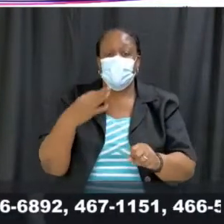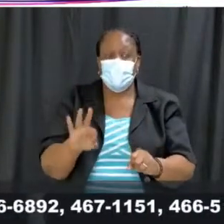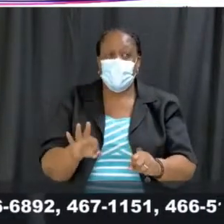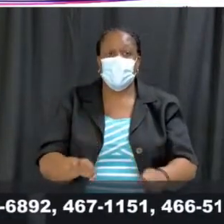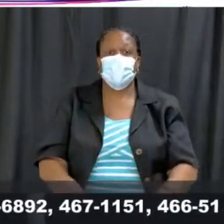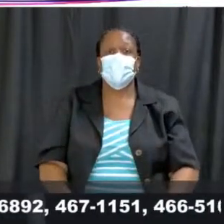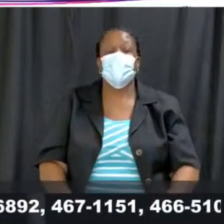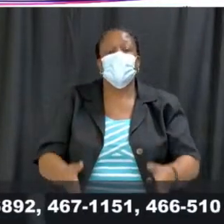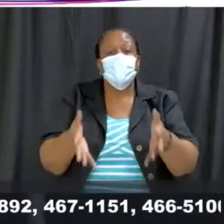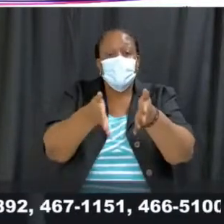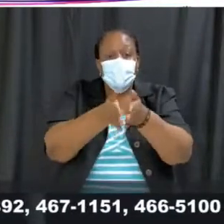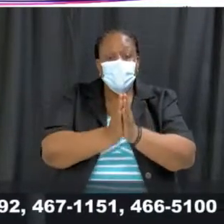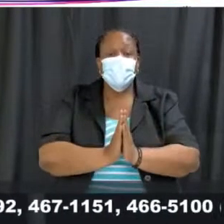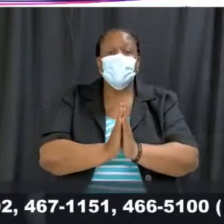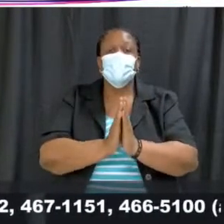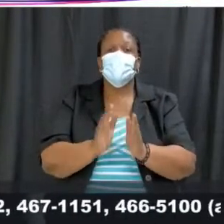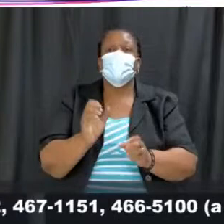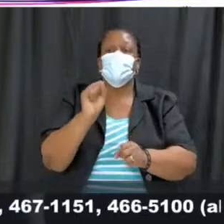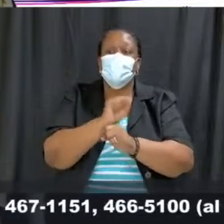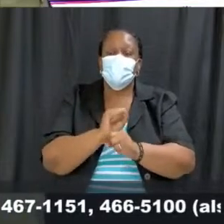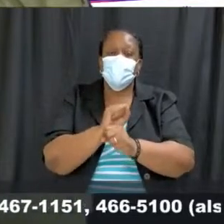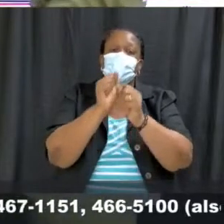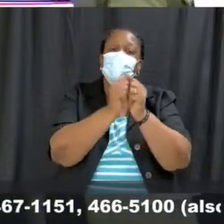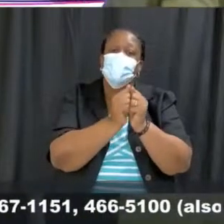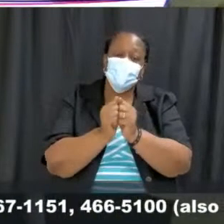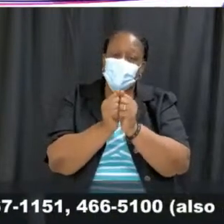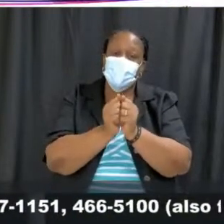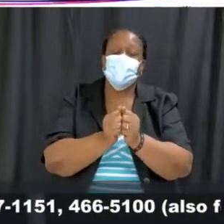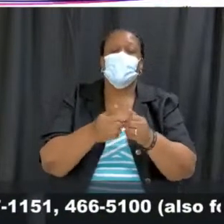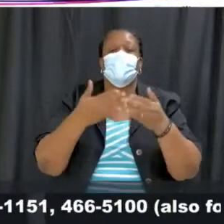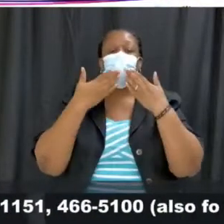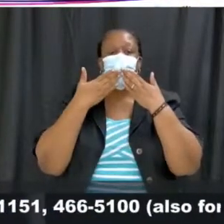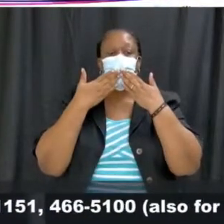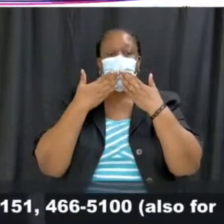your full cooperation. Thank you.